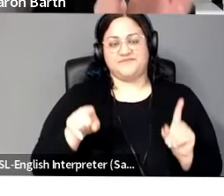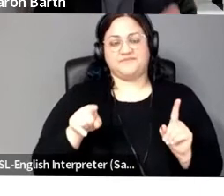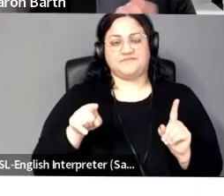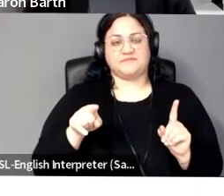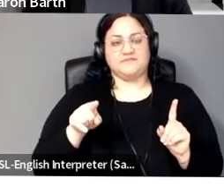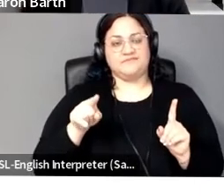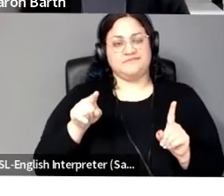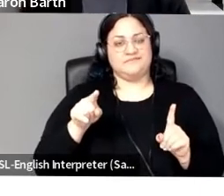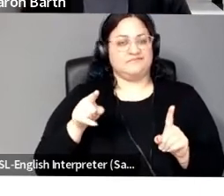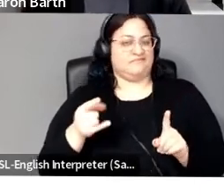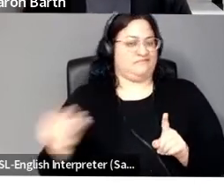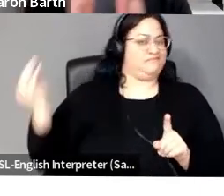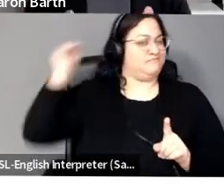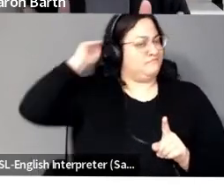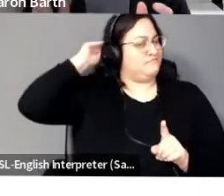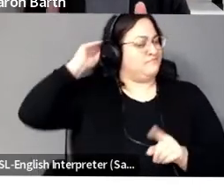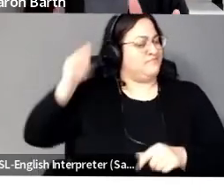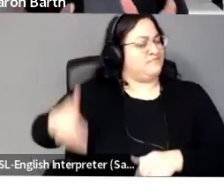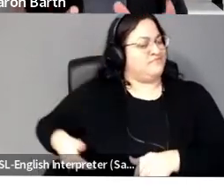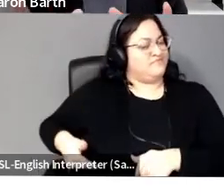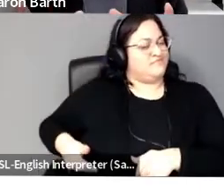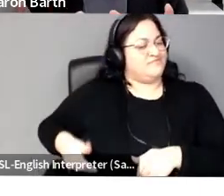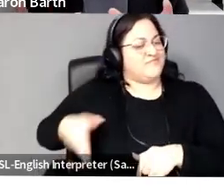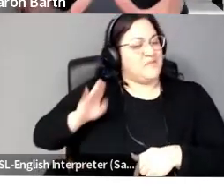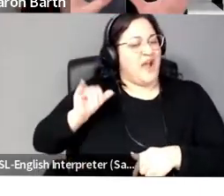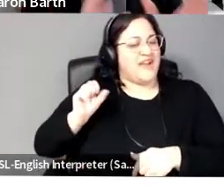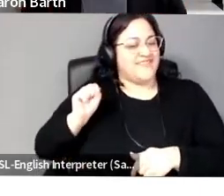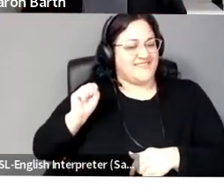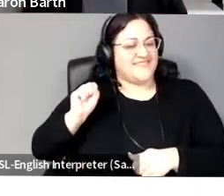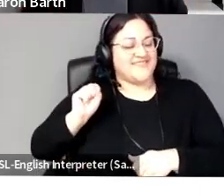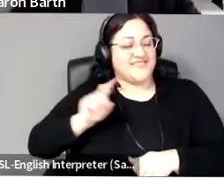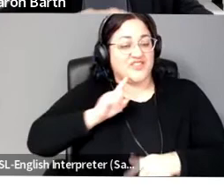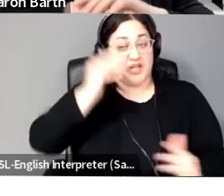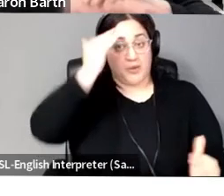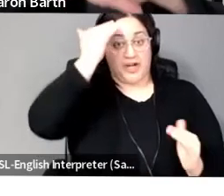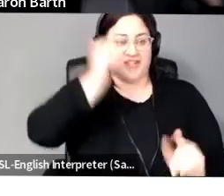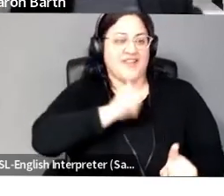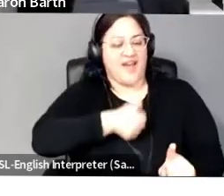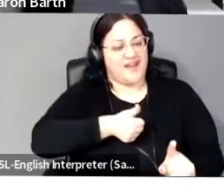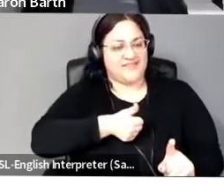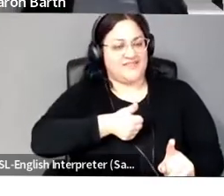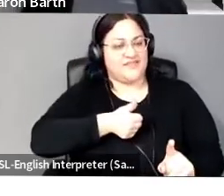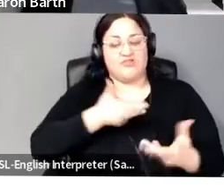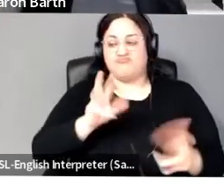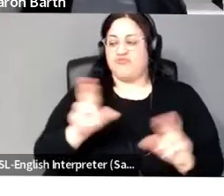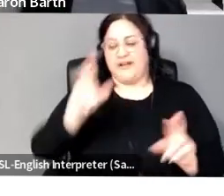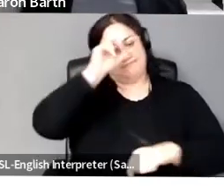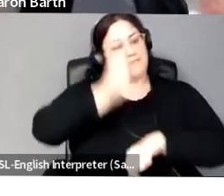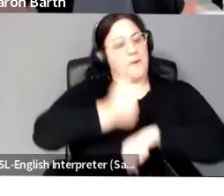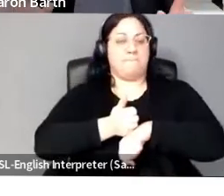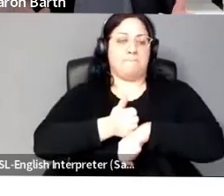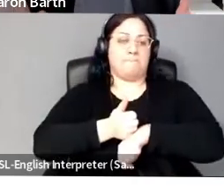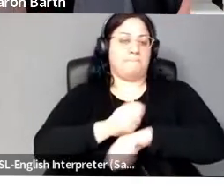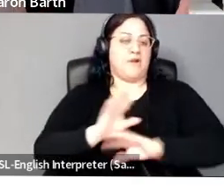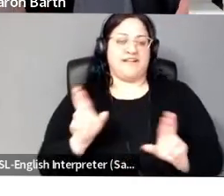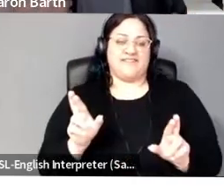this specific unconscious bias. I hope what I'm showing you today is the science behind all unconscious biases,